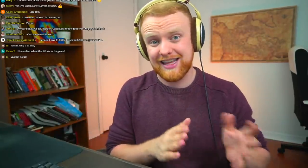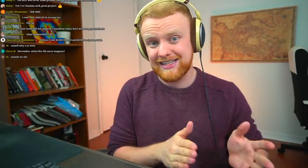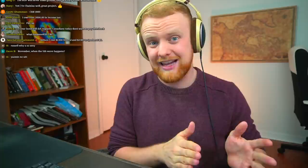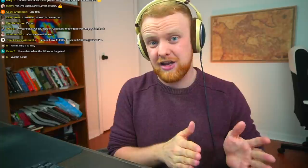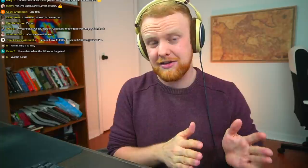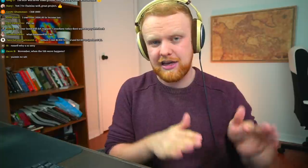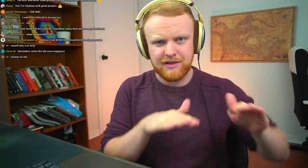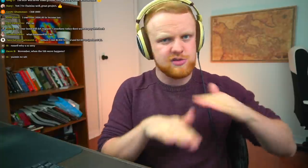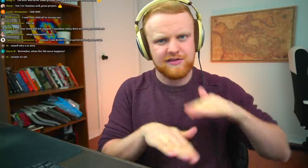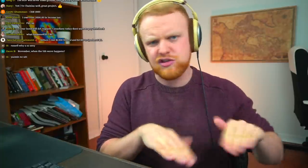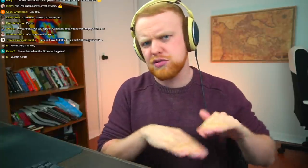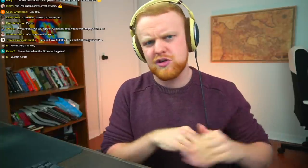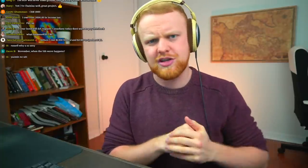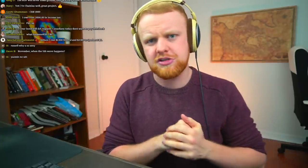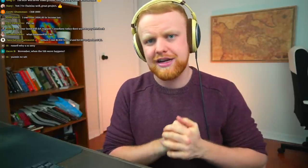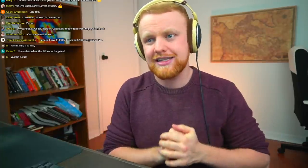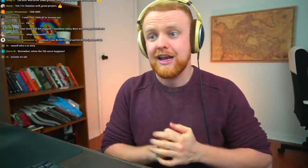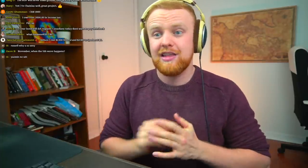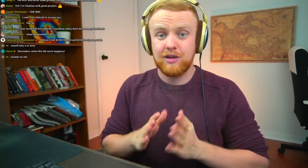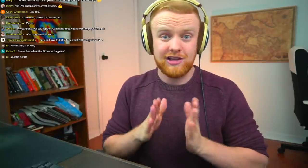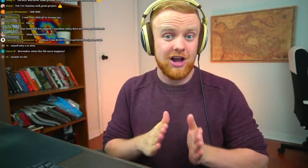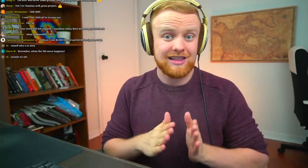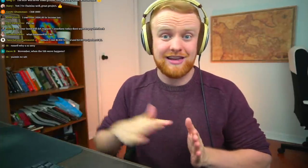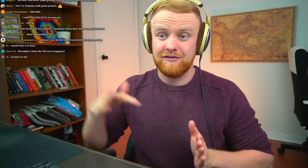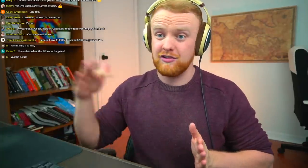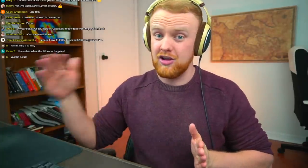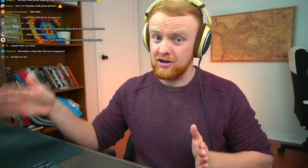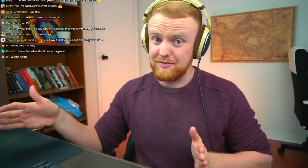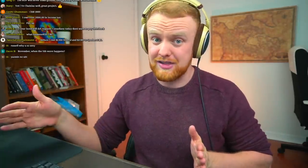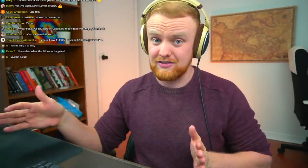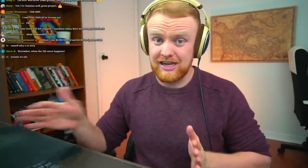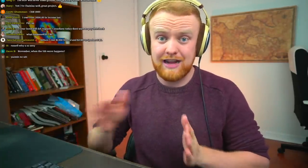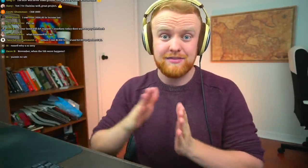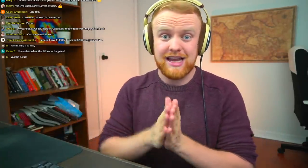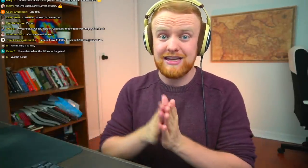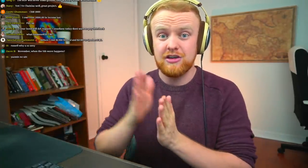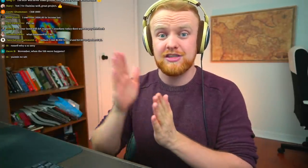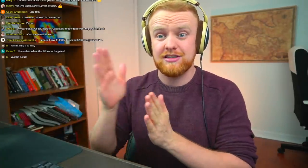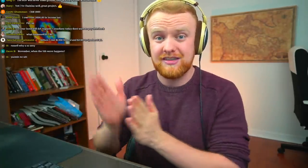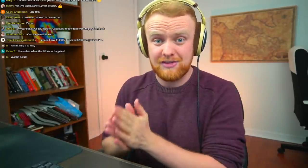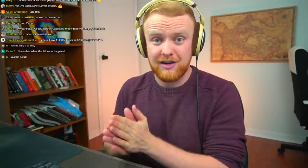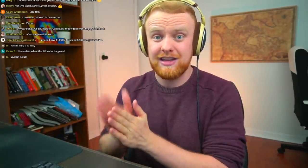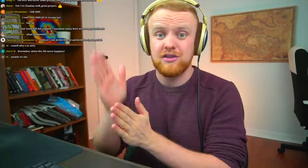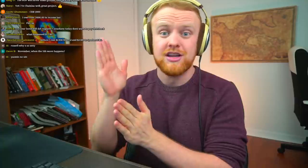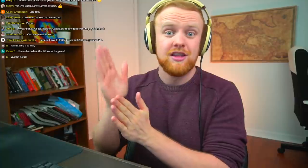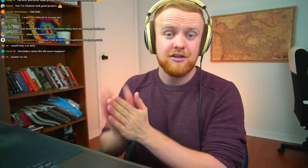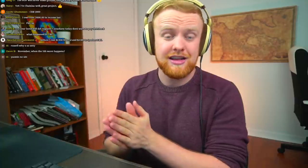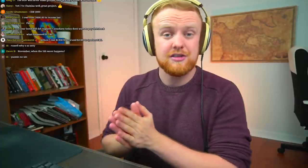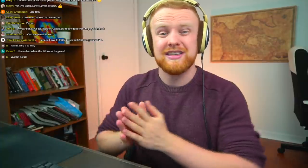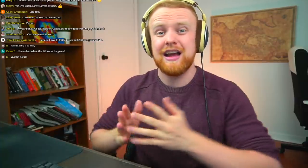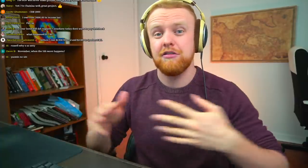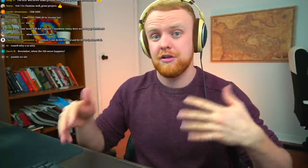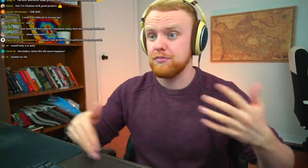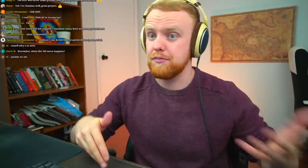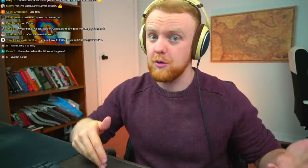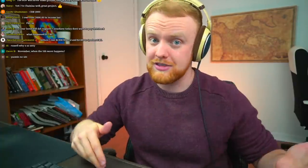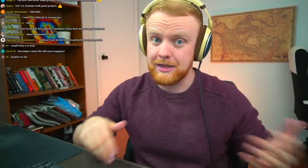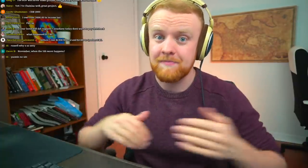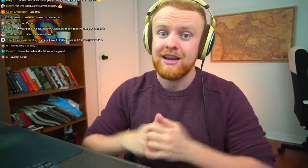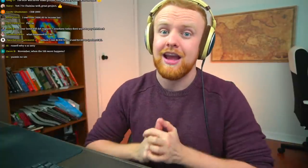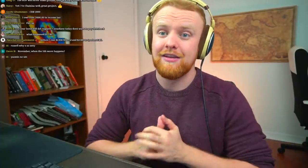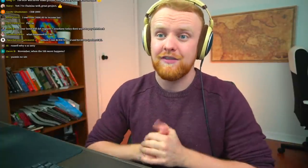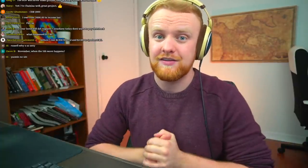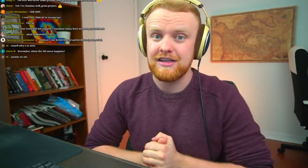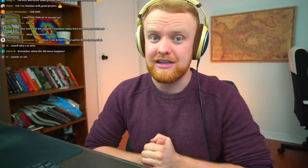low interest rate debt that they can take on right now, because we have super low interest rates. They want to lock that in for longer amounts of time, 10 years, 20 years, 30 years, and now they're